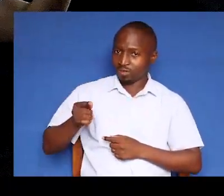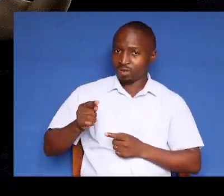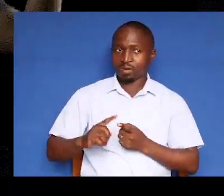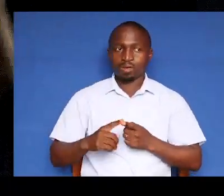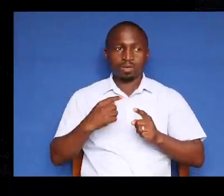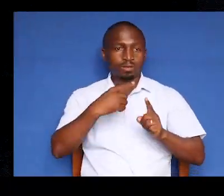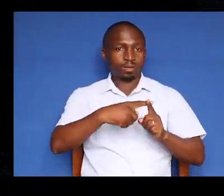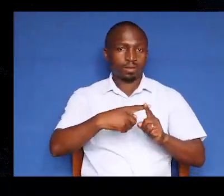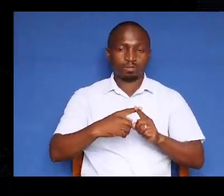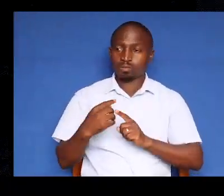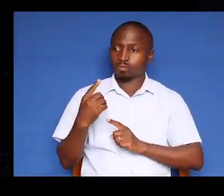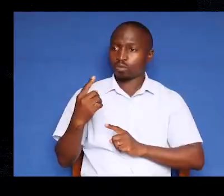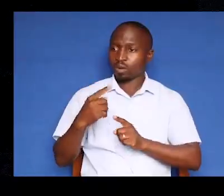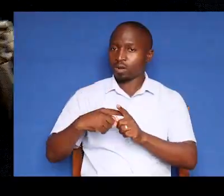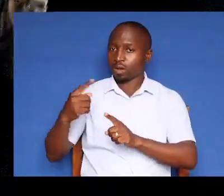100%.